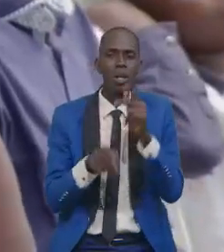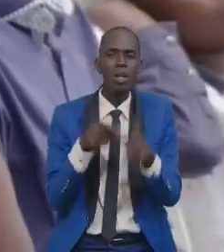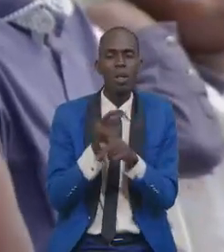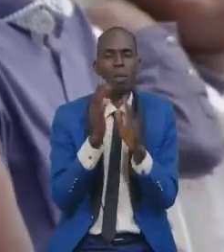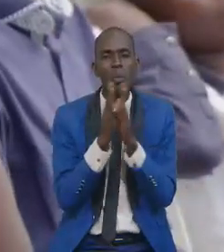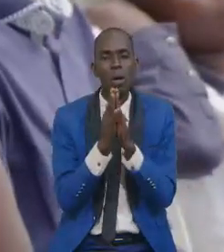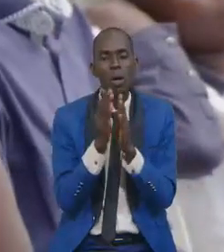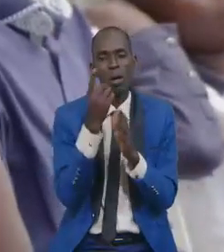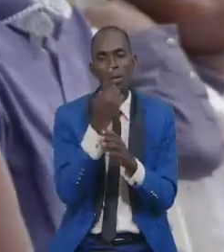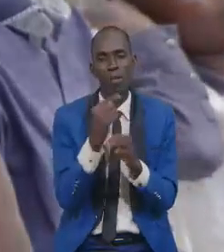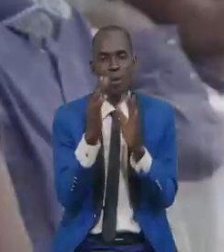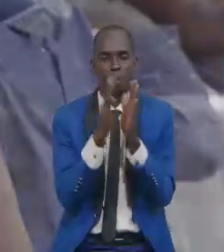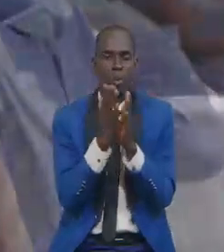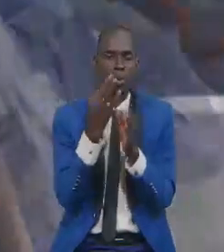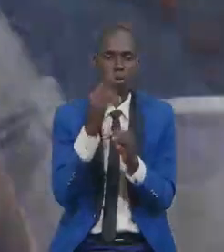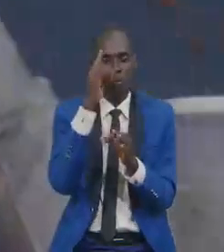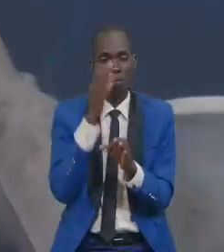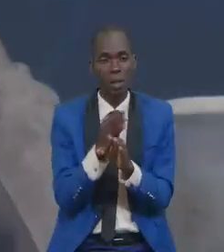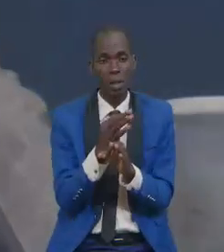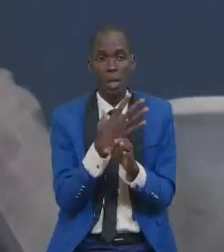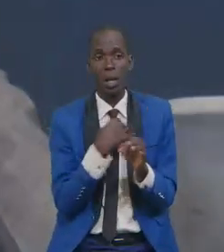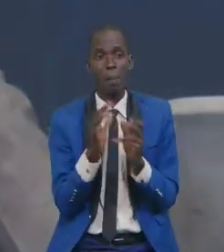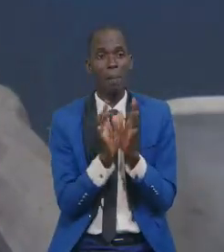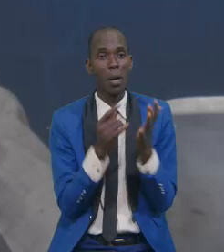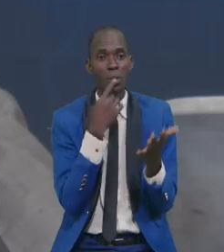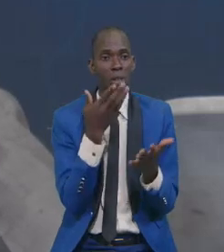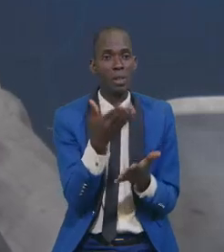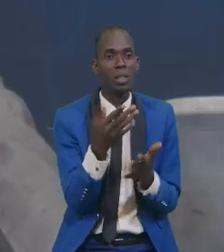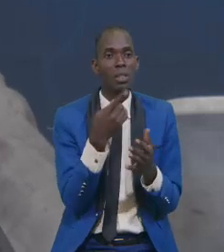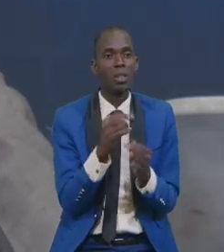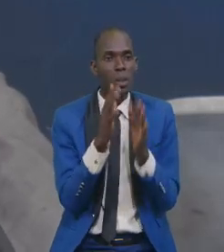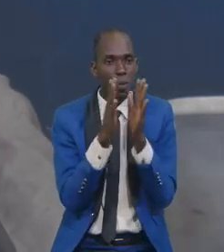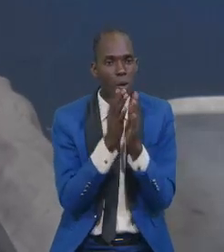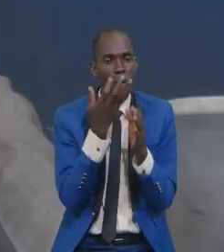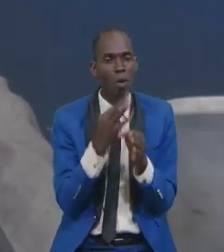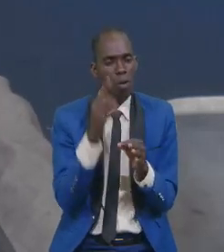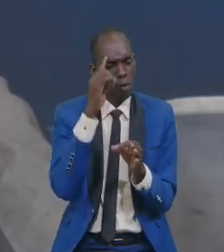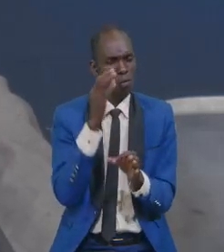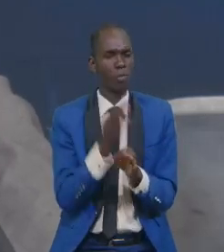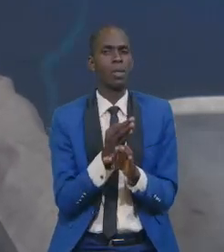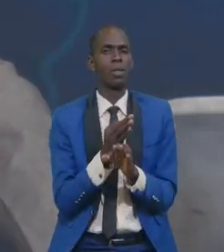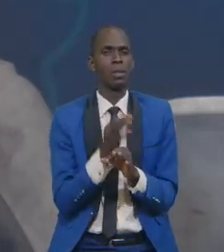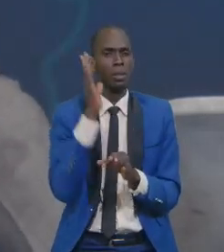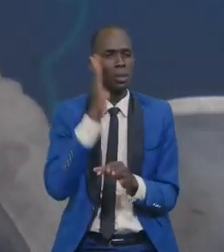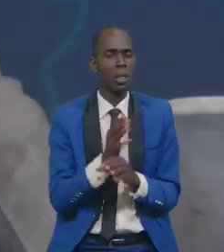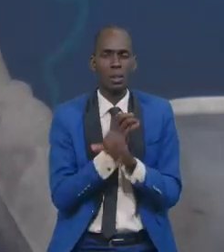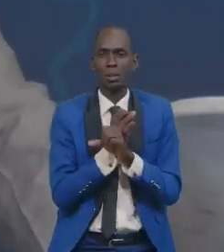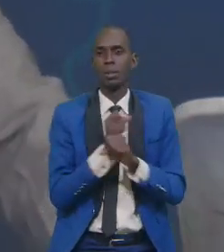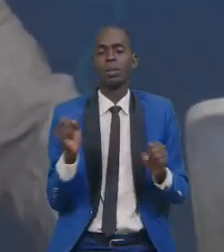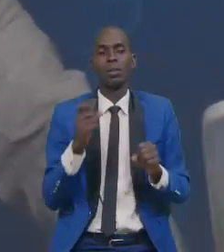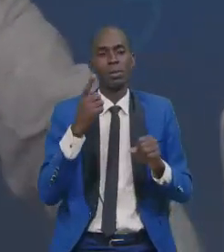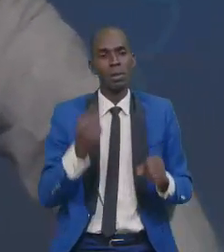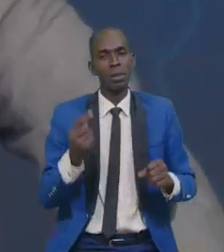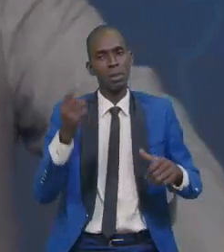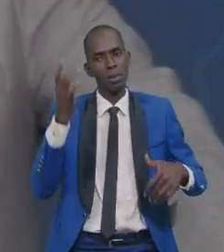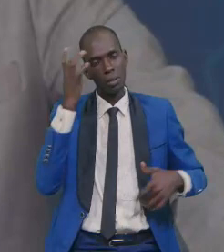the prayer of faith shall save. Oh, why didn't he say heal? Well, the same